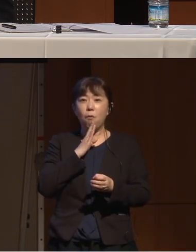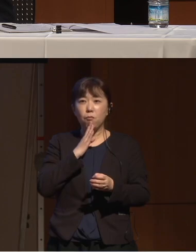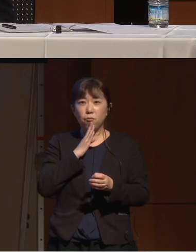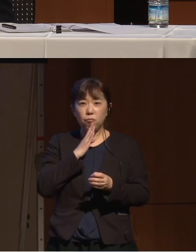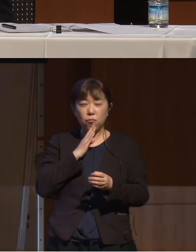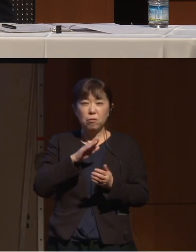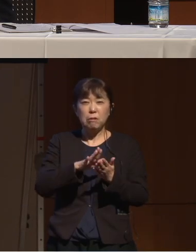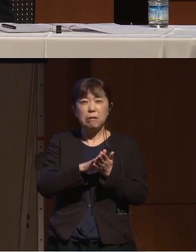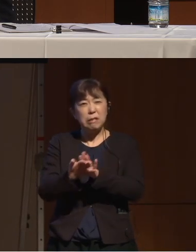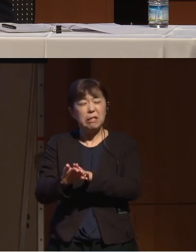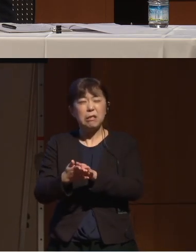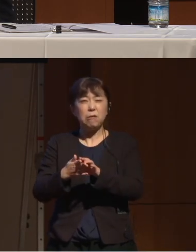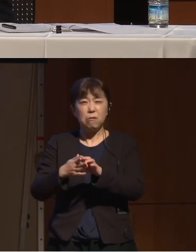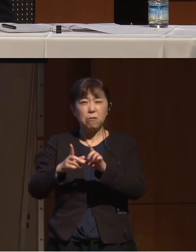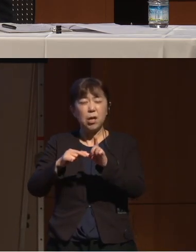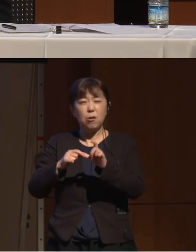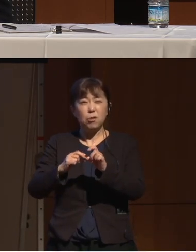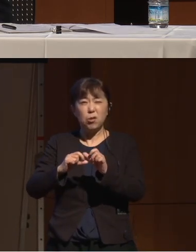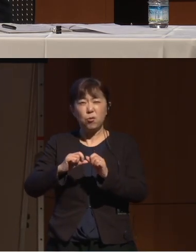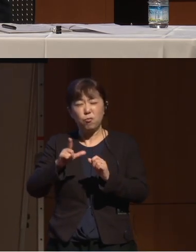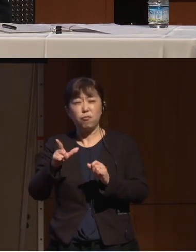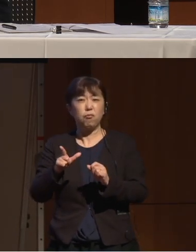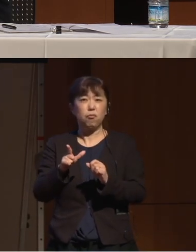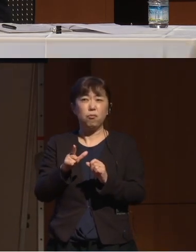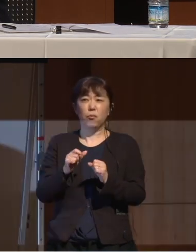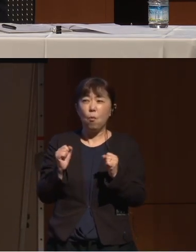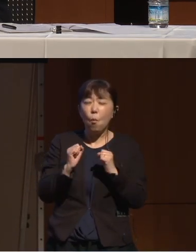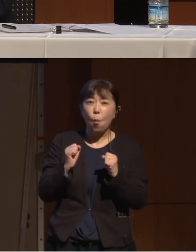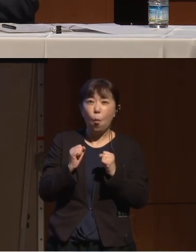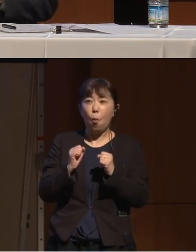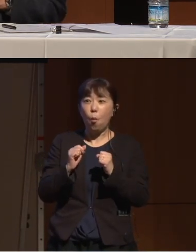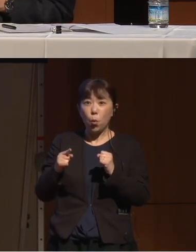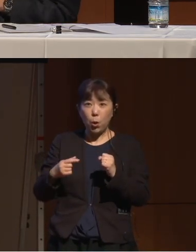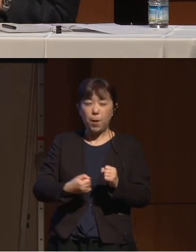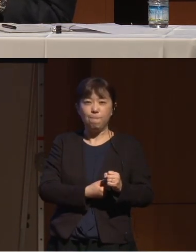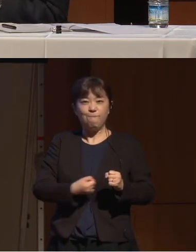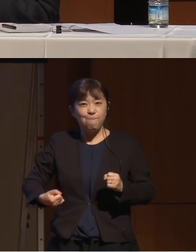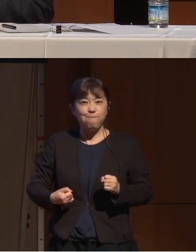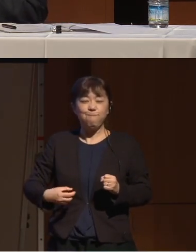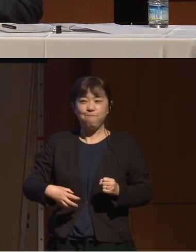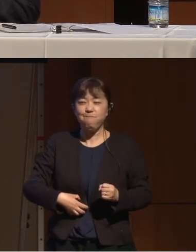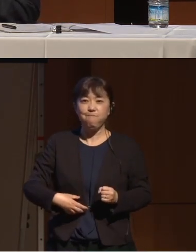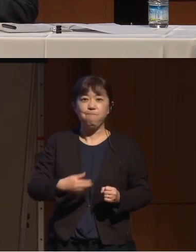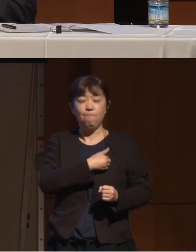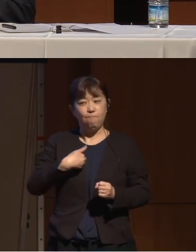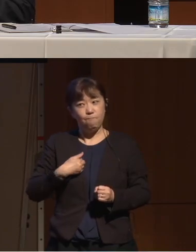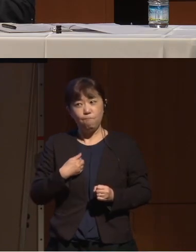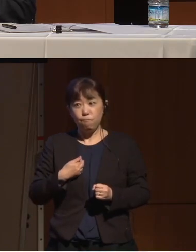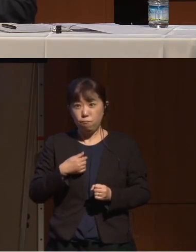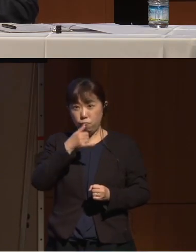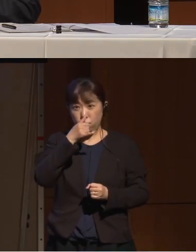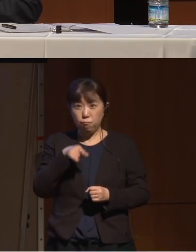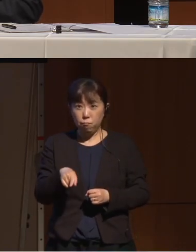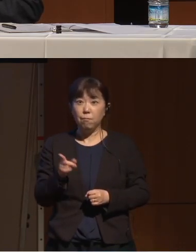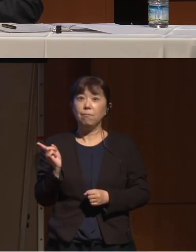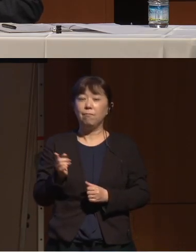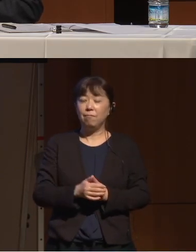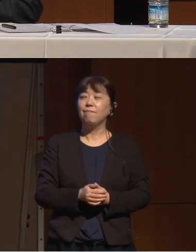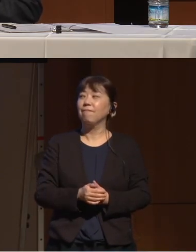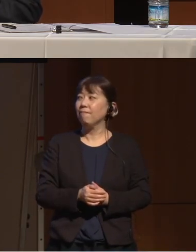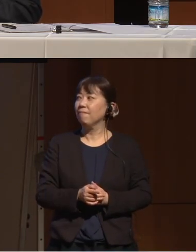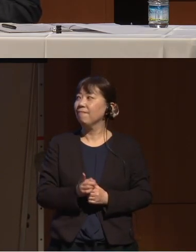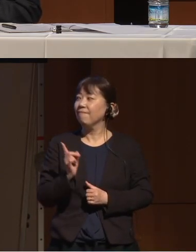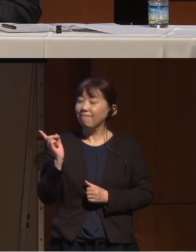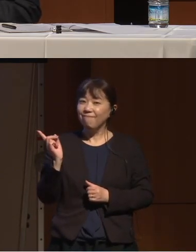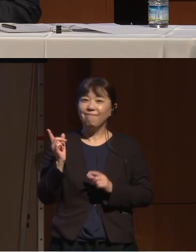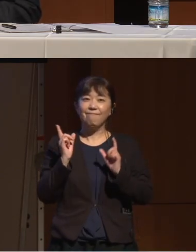What makes you so brave person? So you'd be interested to know that most